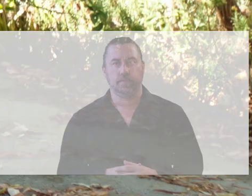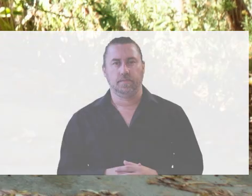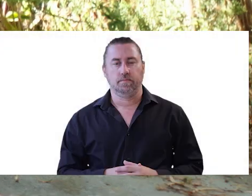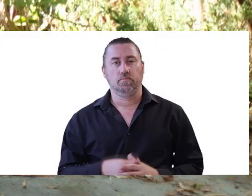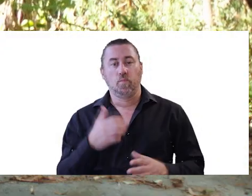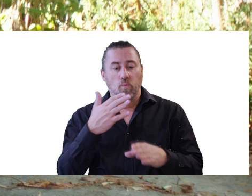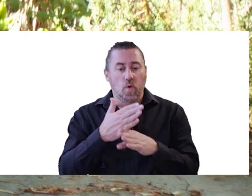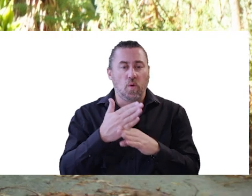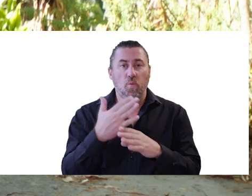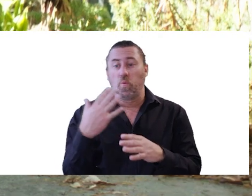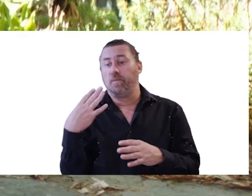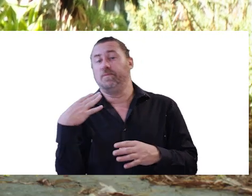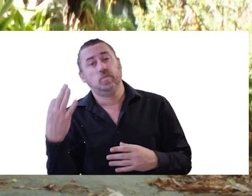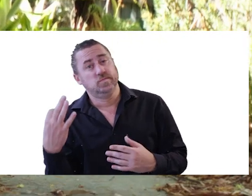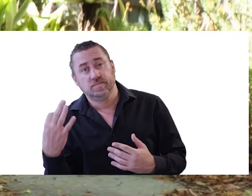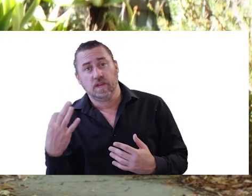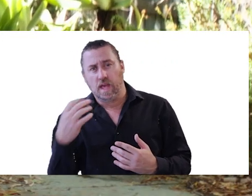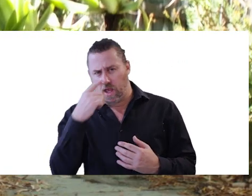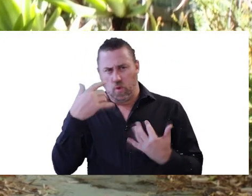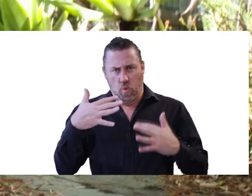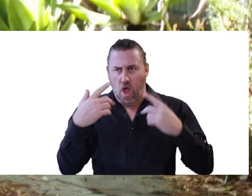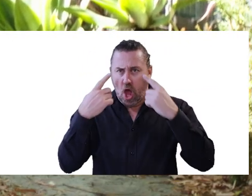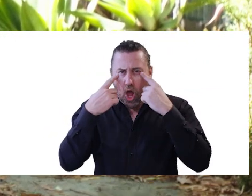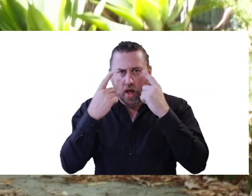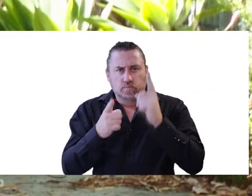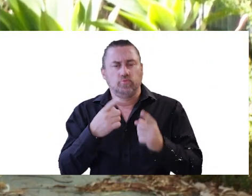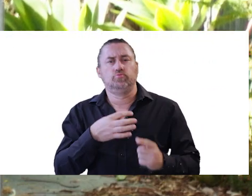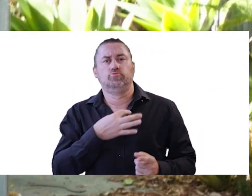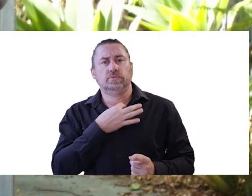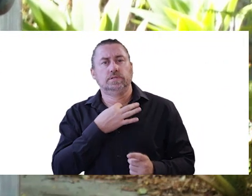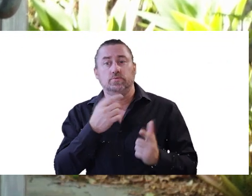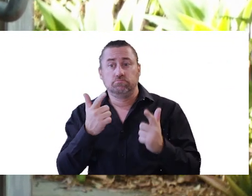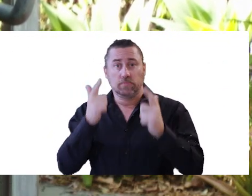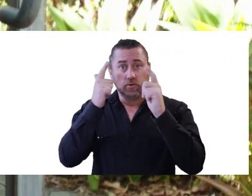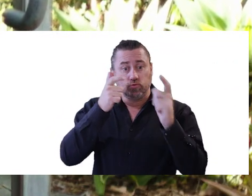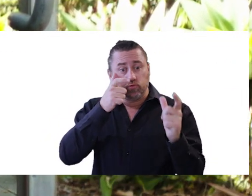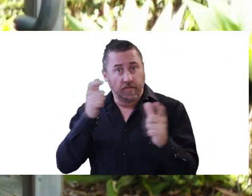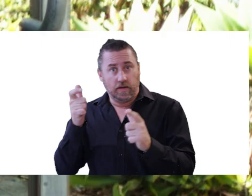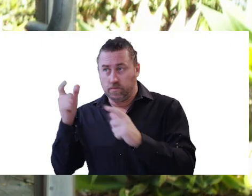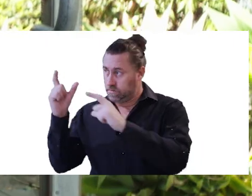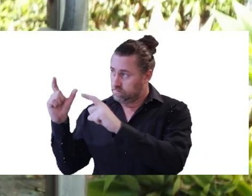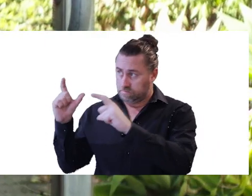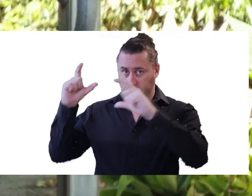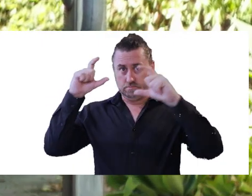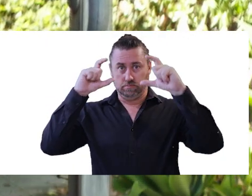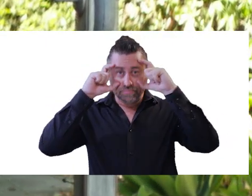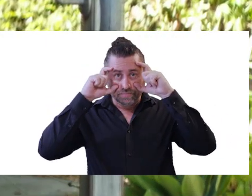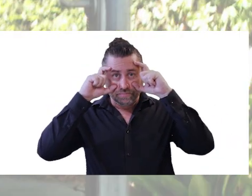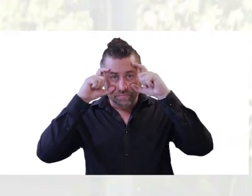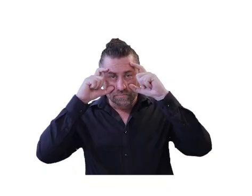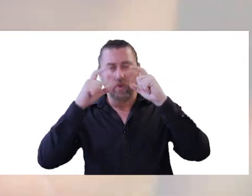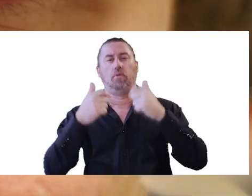Your work or volunteer role might be something that could hurt your eyes. Your manager or supervisor will ask you to wear protective eyewear, like